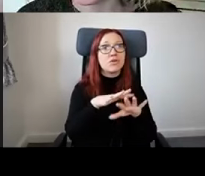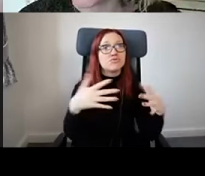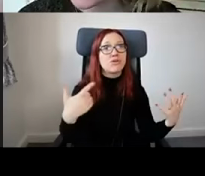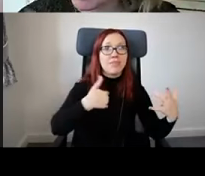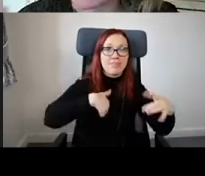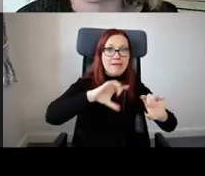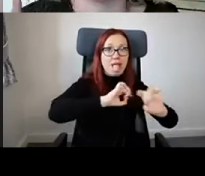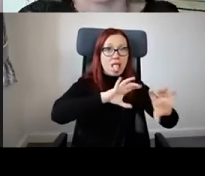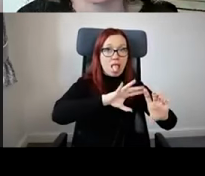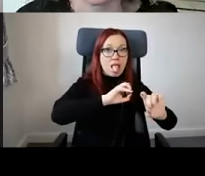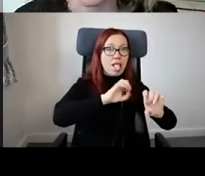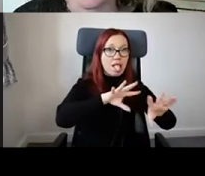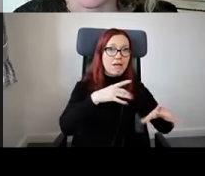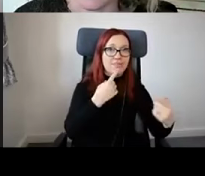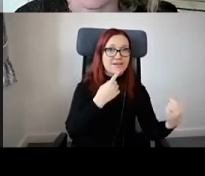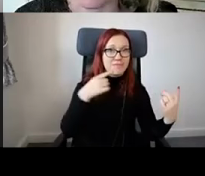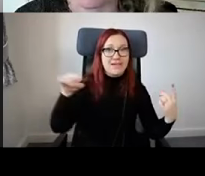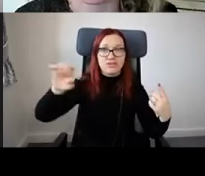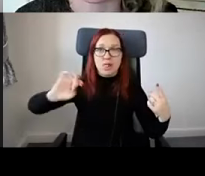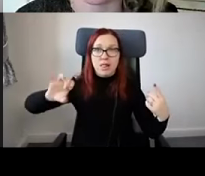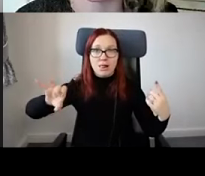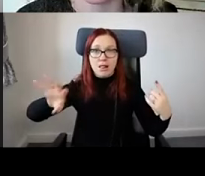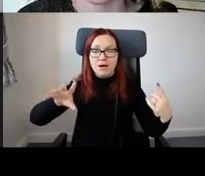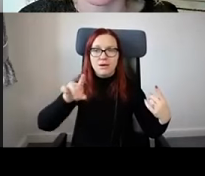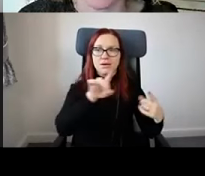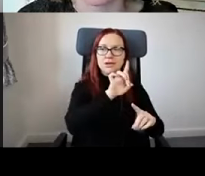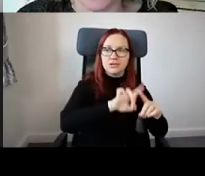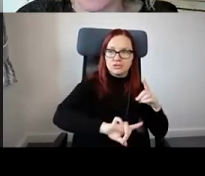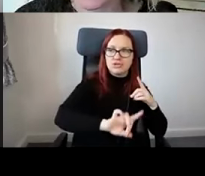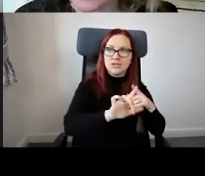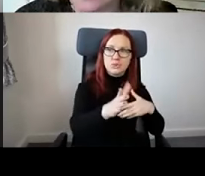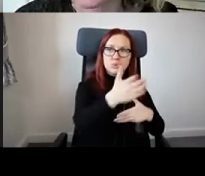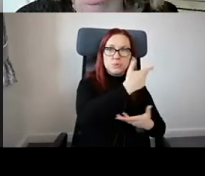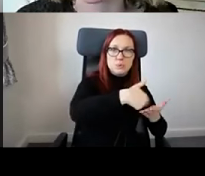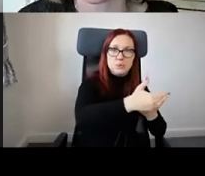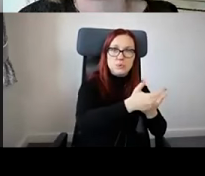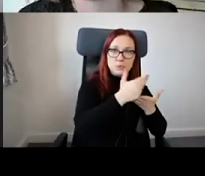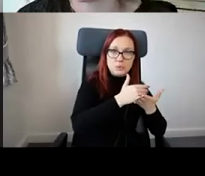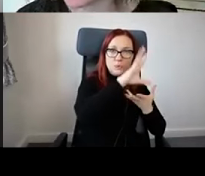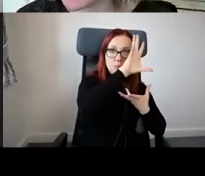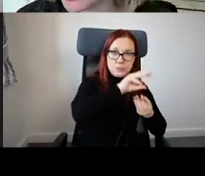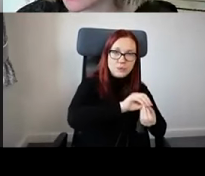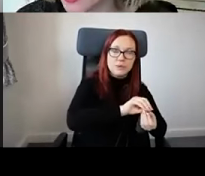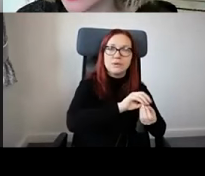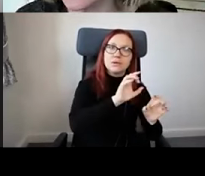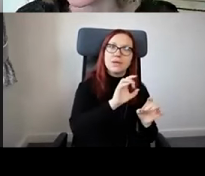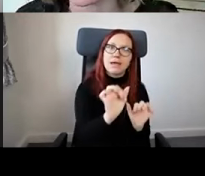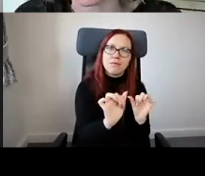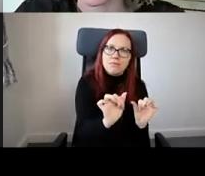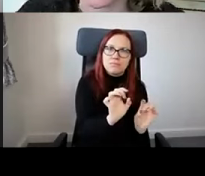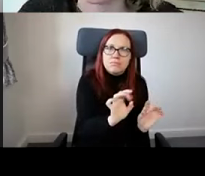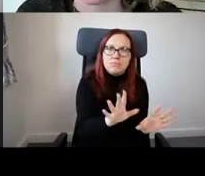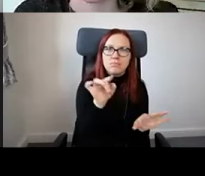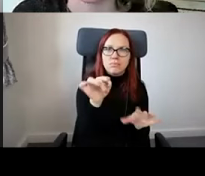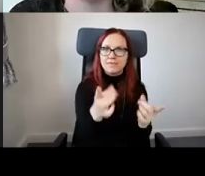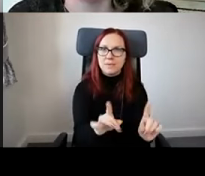out, that actually what we do is try and synthesize what was there and present it in a consumable way for people should they